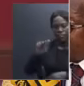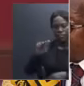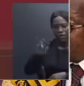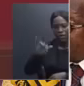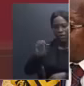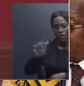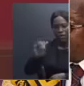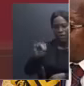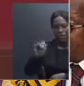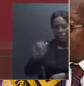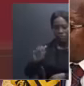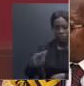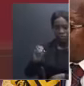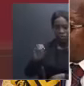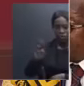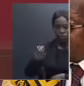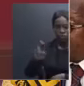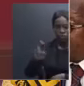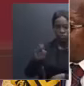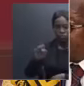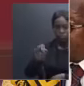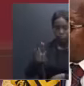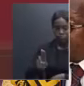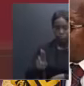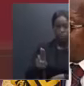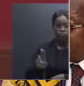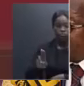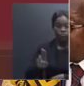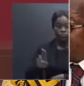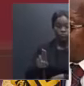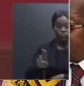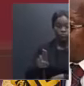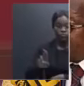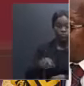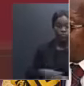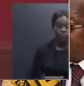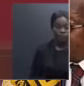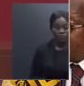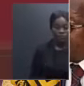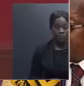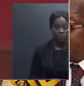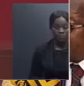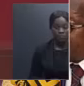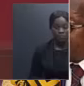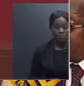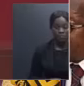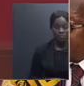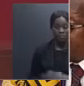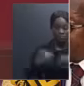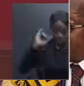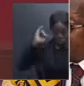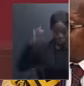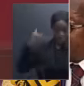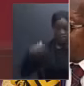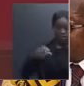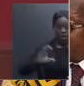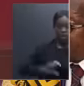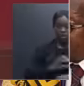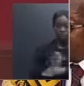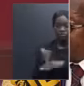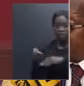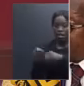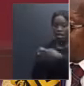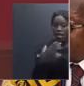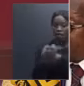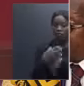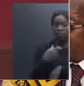on 18 November 2024, respectively, the Judicial Council advised me on